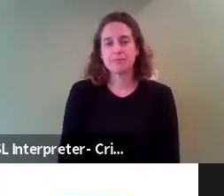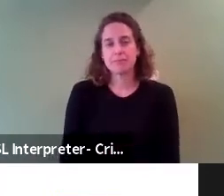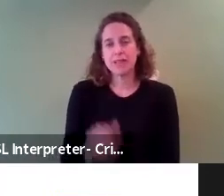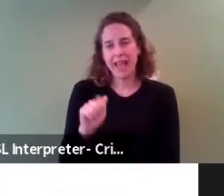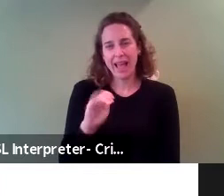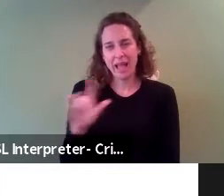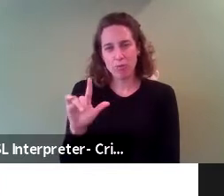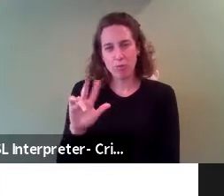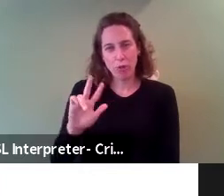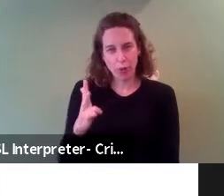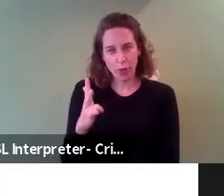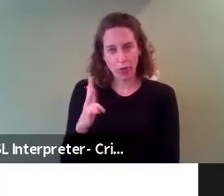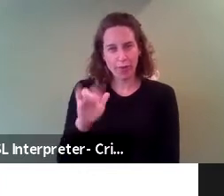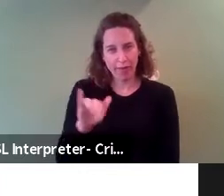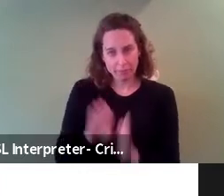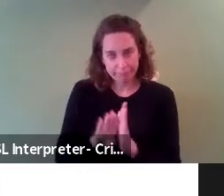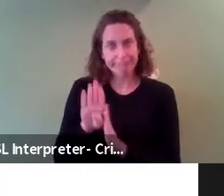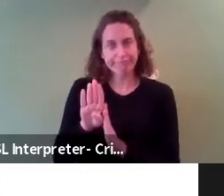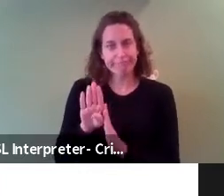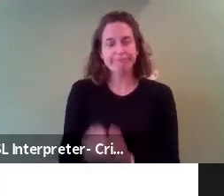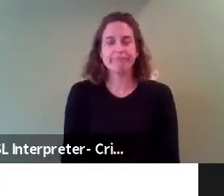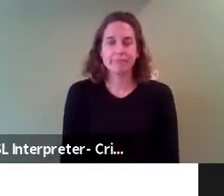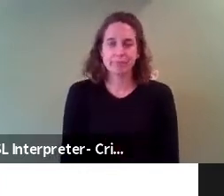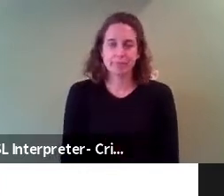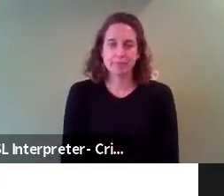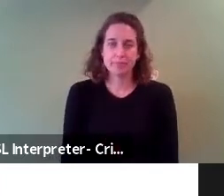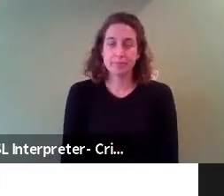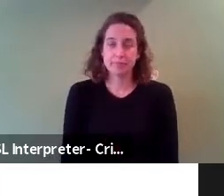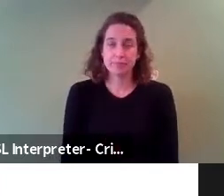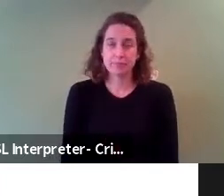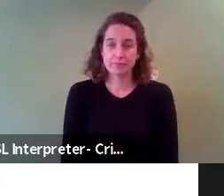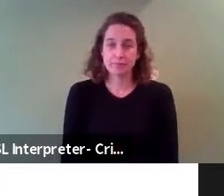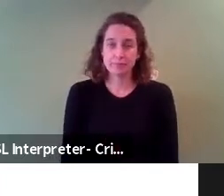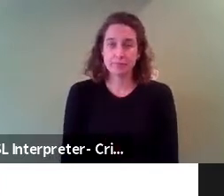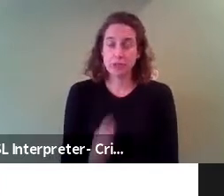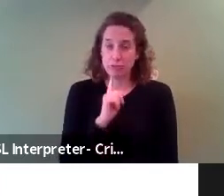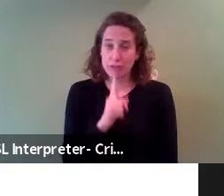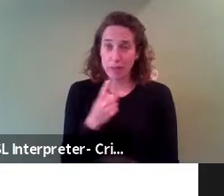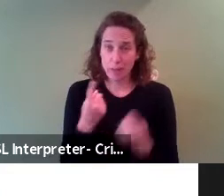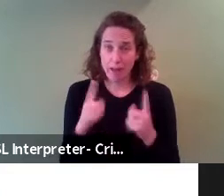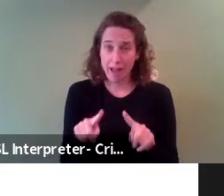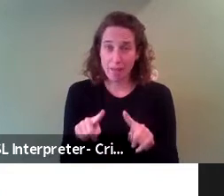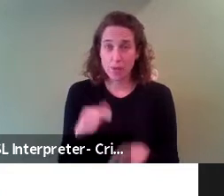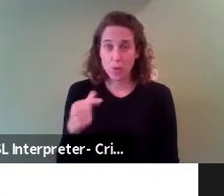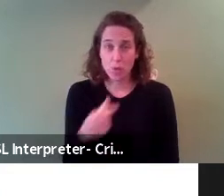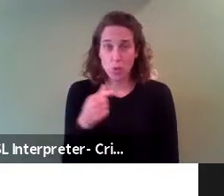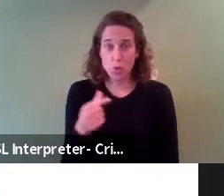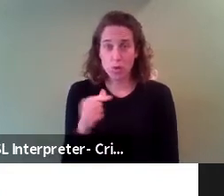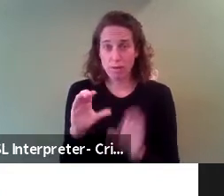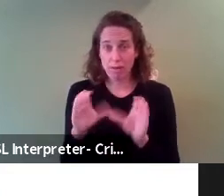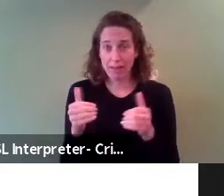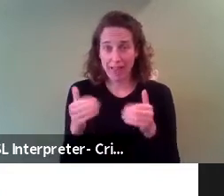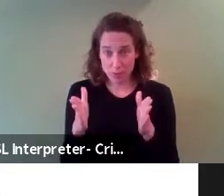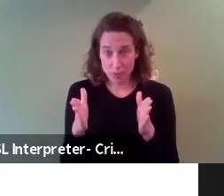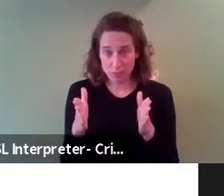So, what happened as a result? Applications like Google Classroom, experienced meteoric